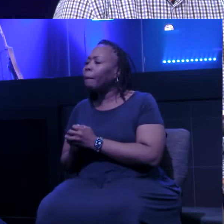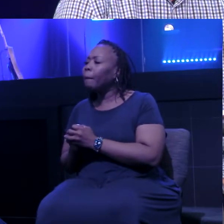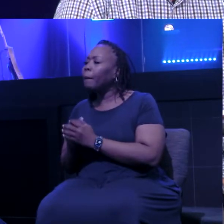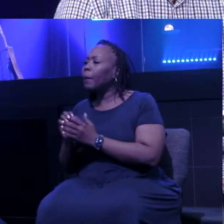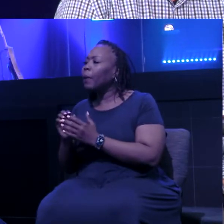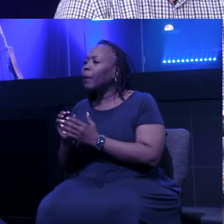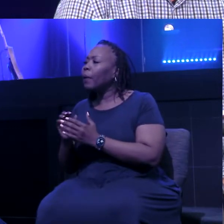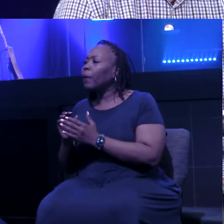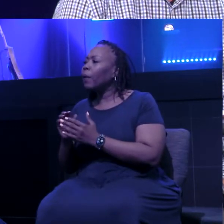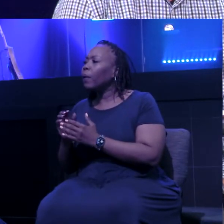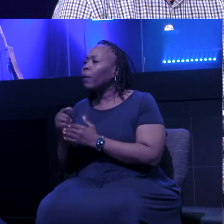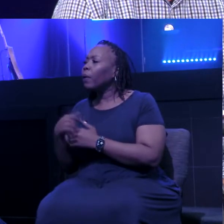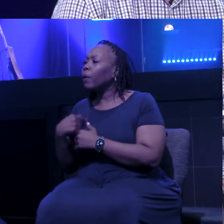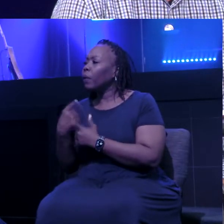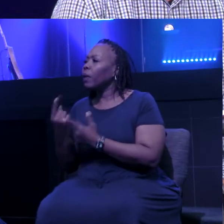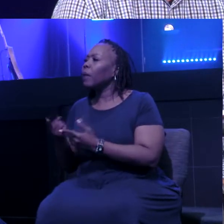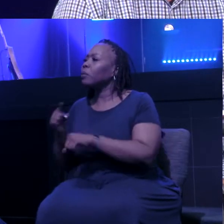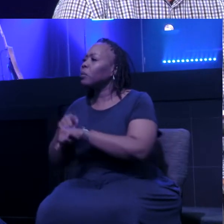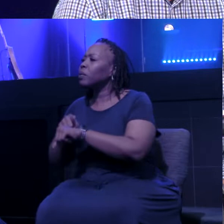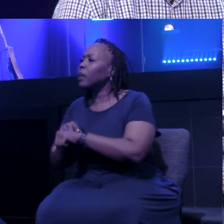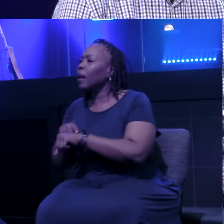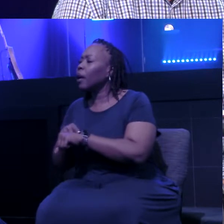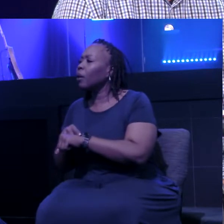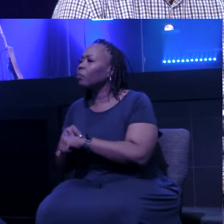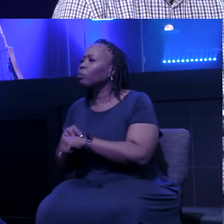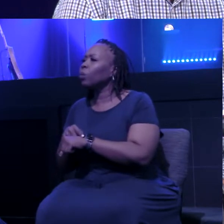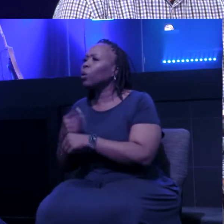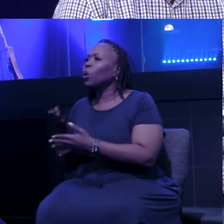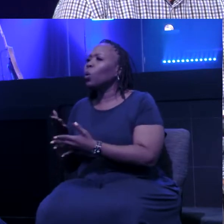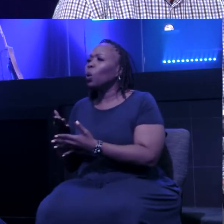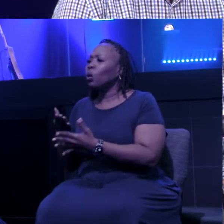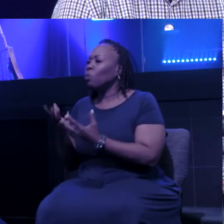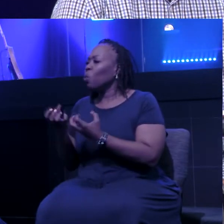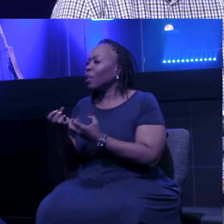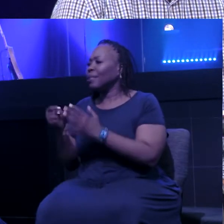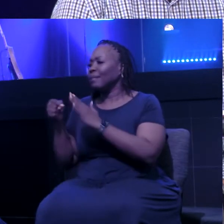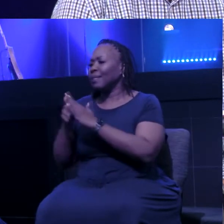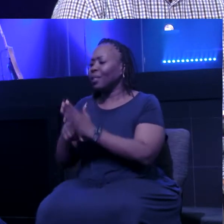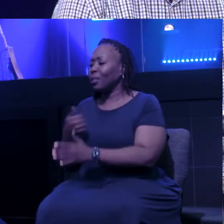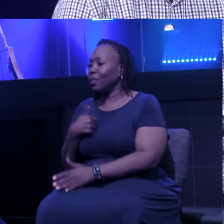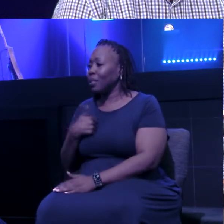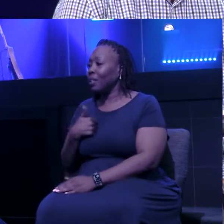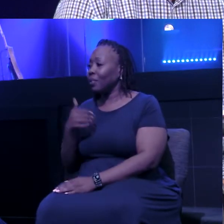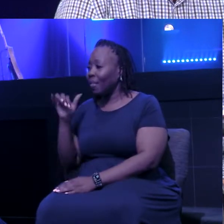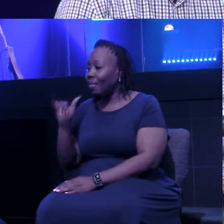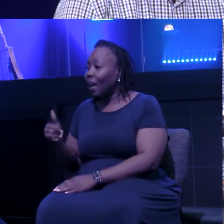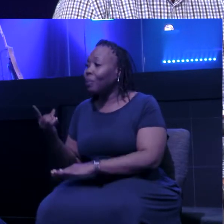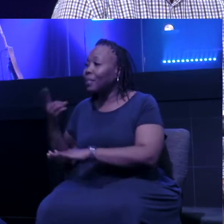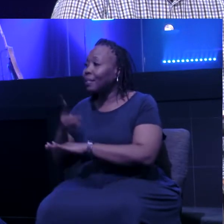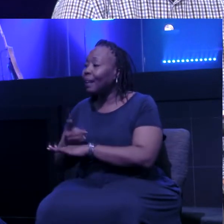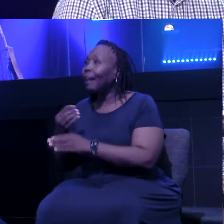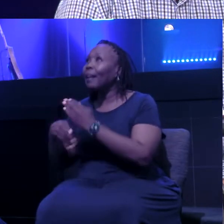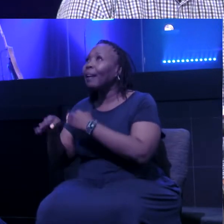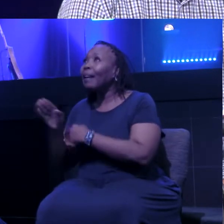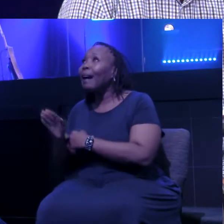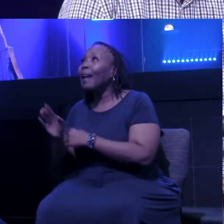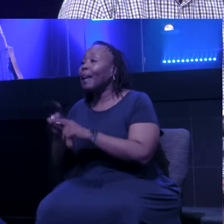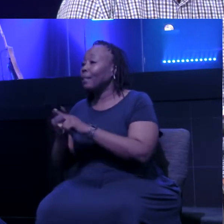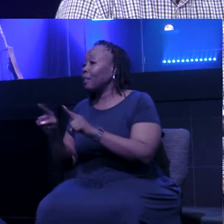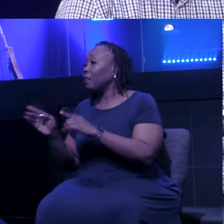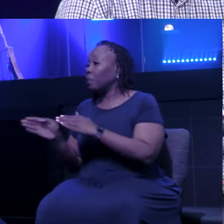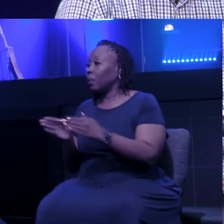where you were ready to end it. But that was a day that God had a different